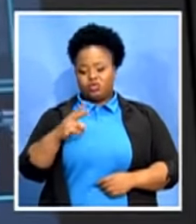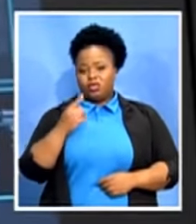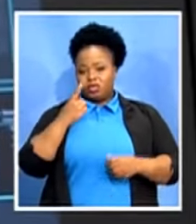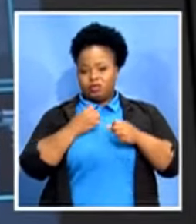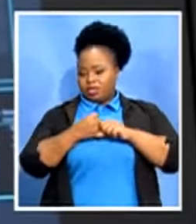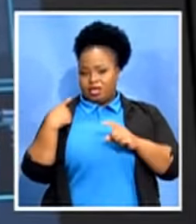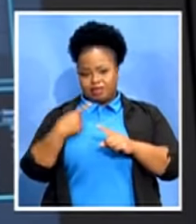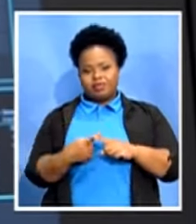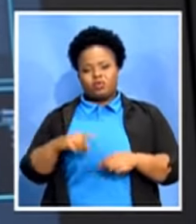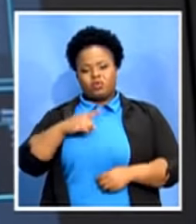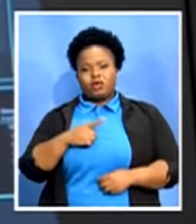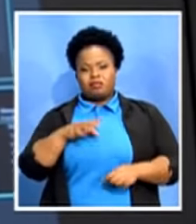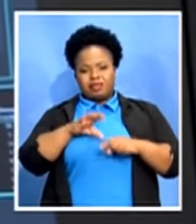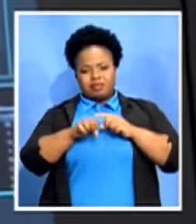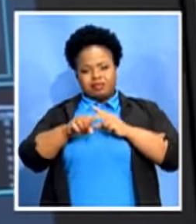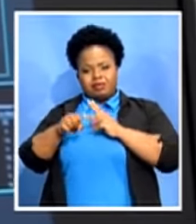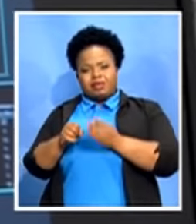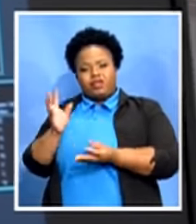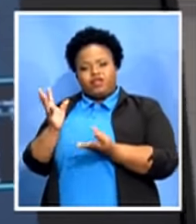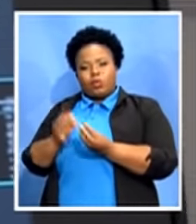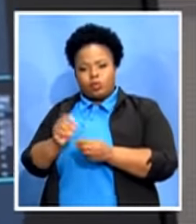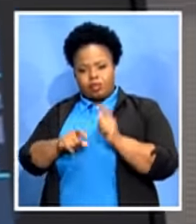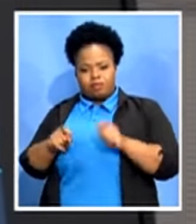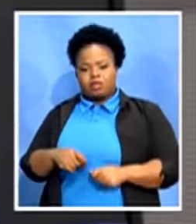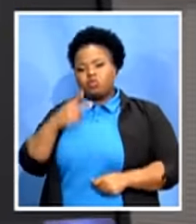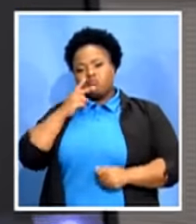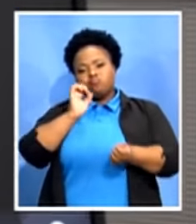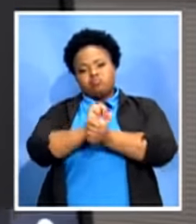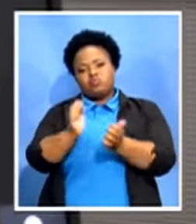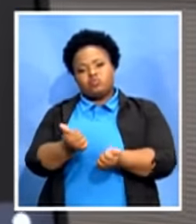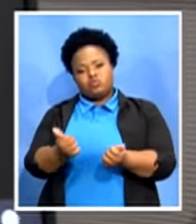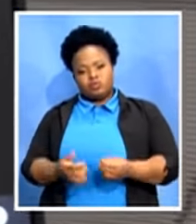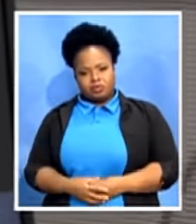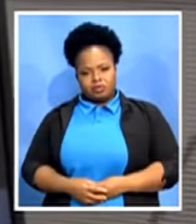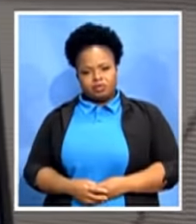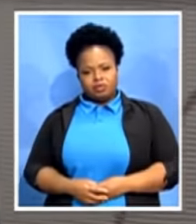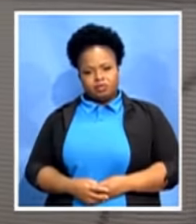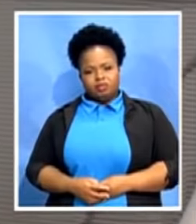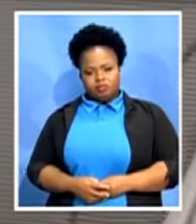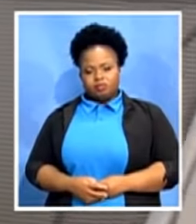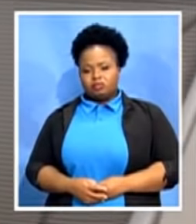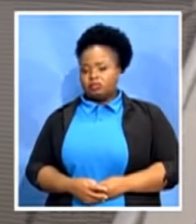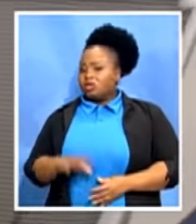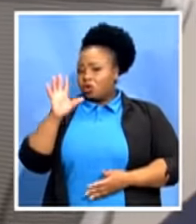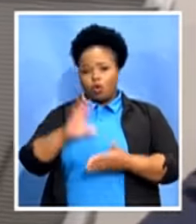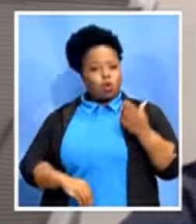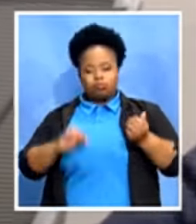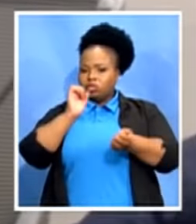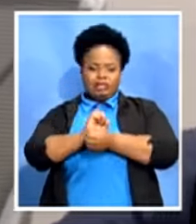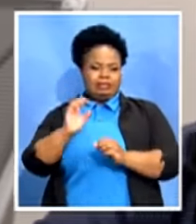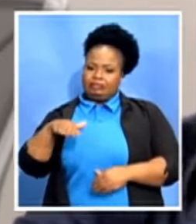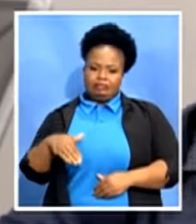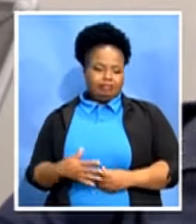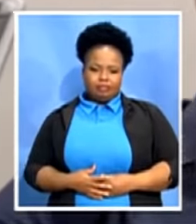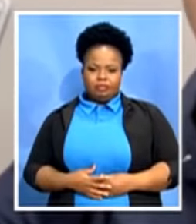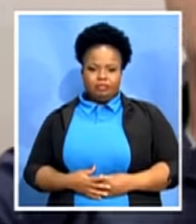We are seeing positive results. We're certainly not close to arresting everybody that is stealing infrastructure from us. We're